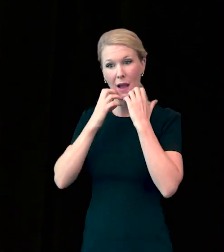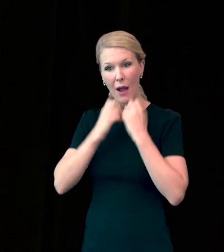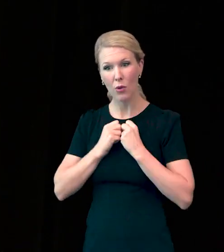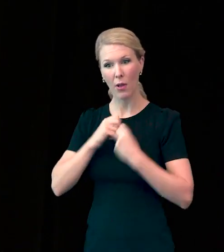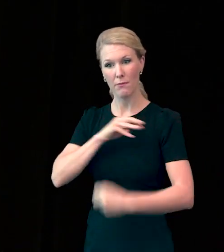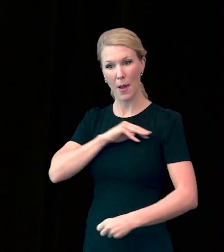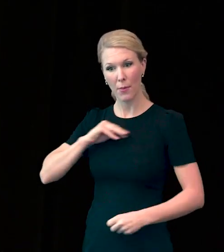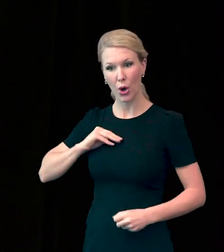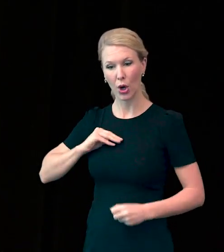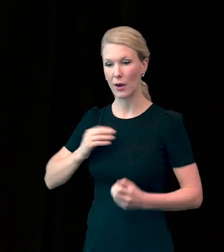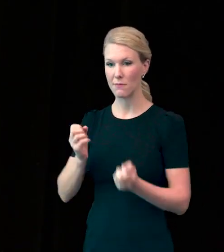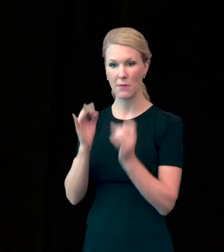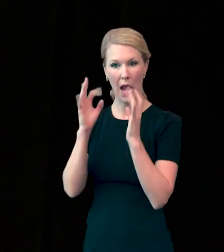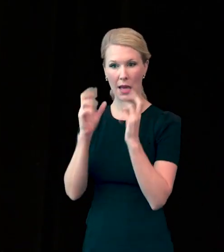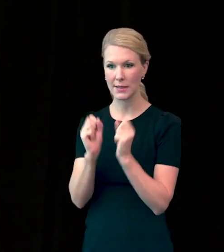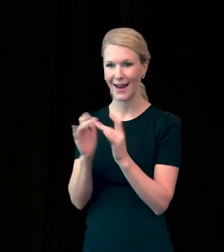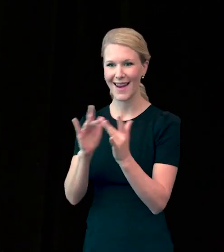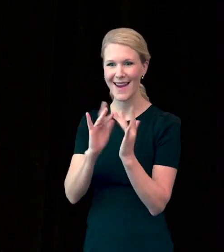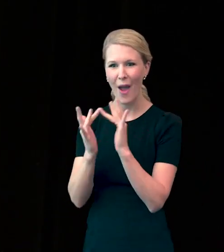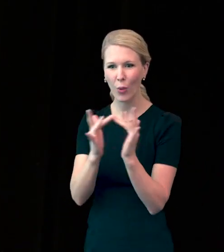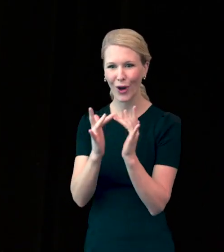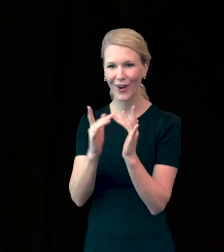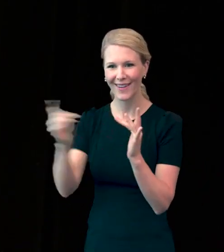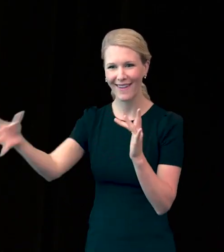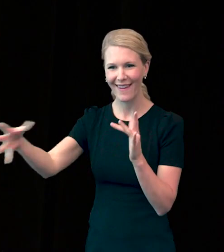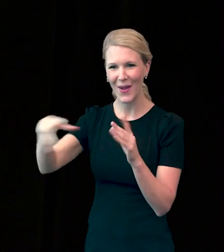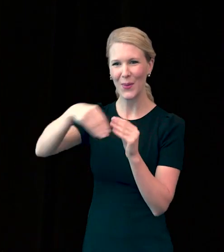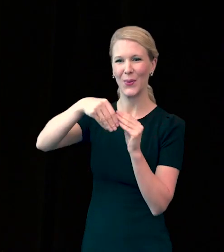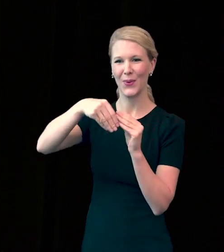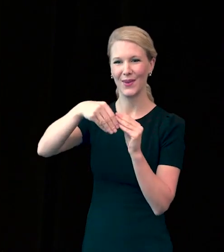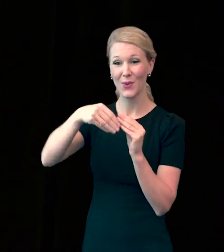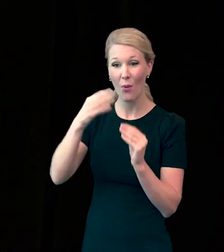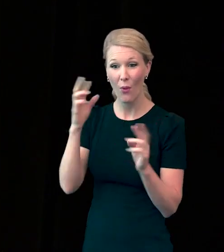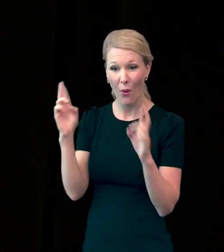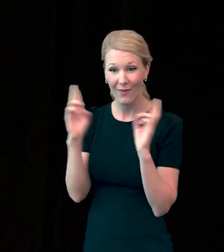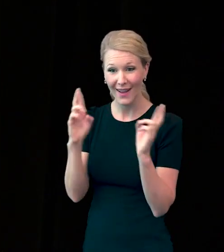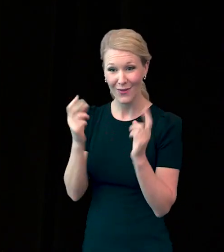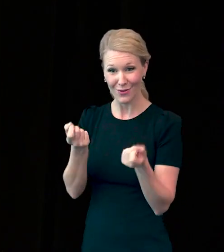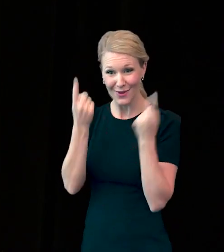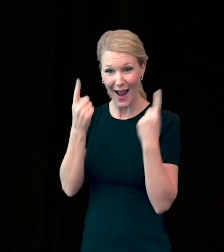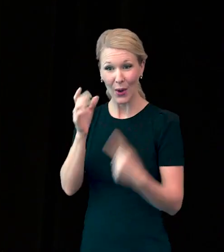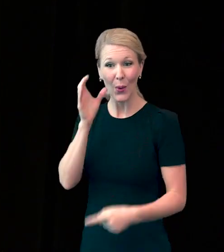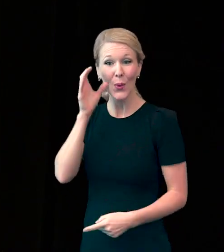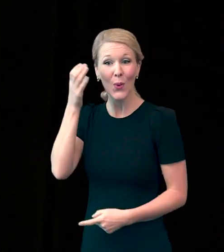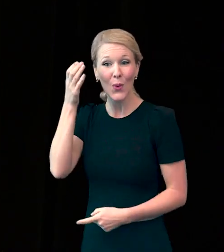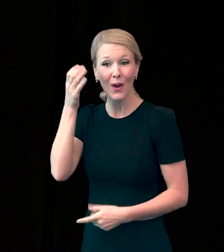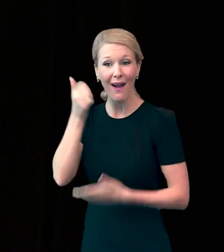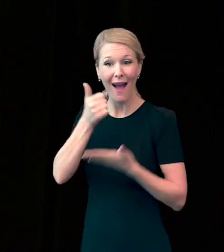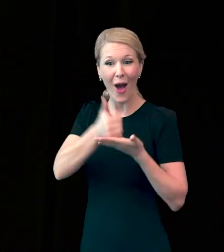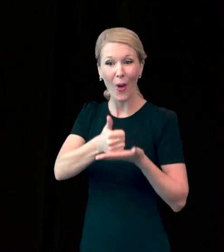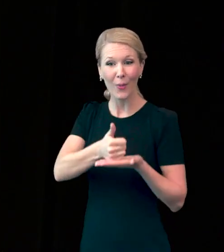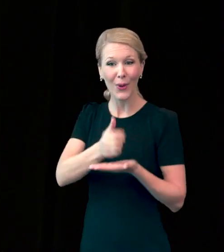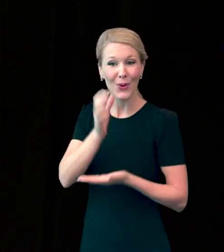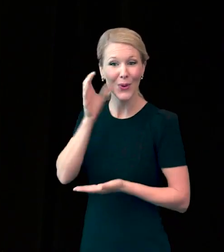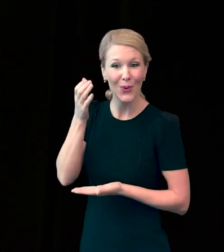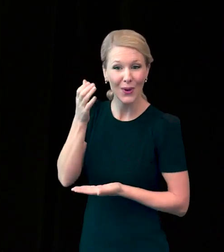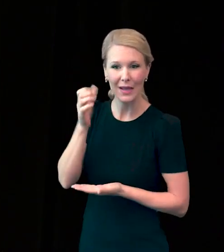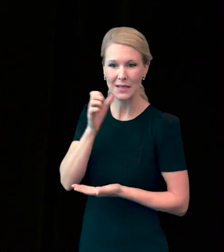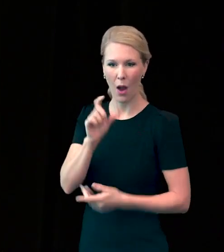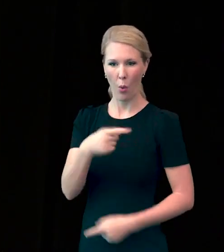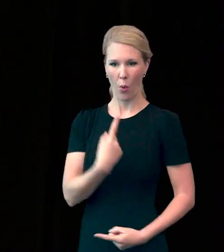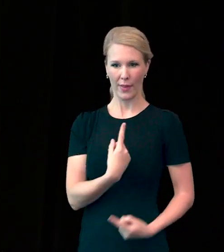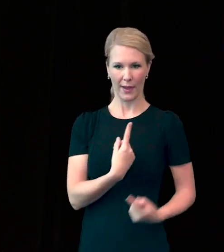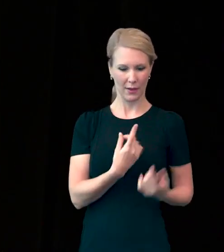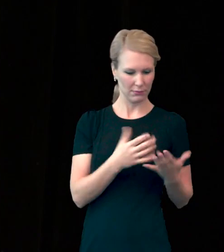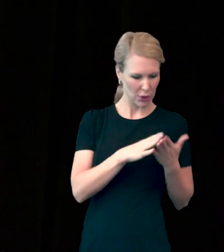valued member of an incredible network of people. I hope you'll find that Cougs Helping Cougs doesn't just apply